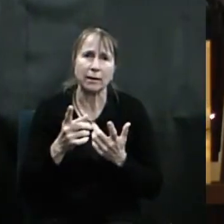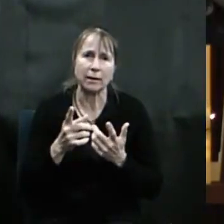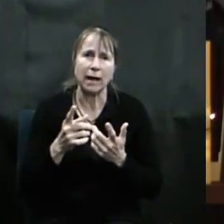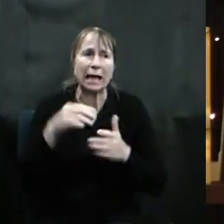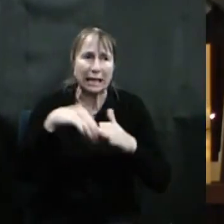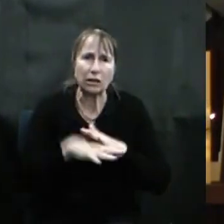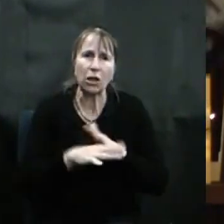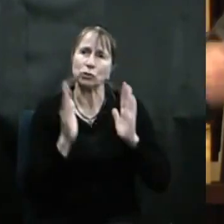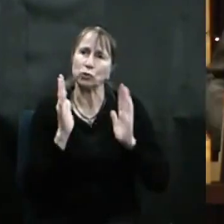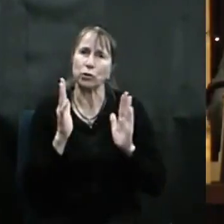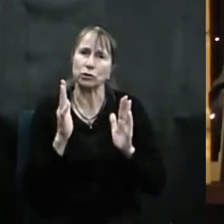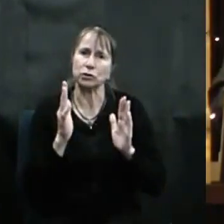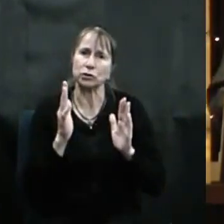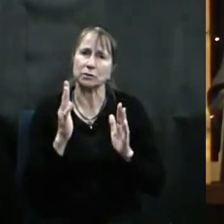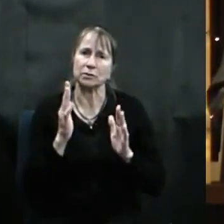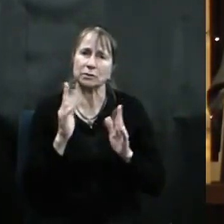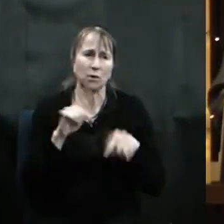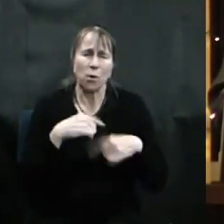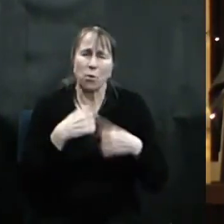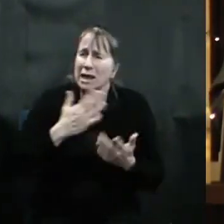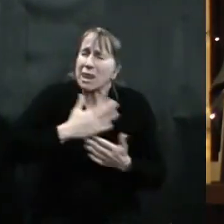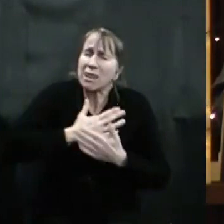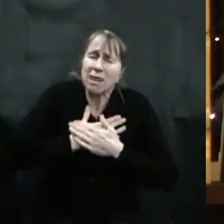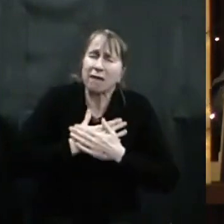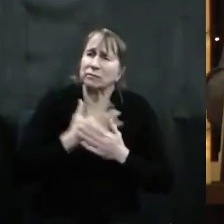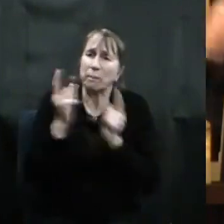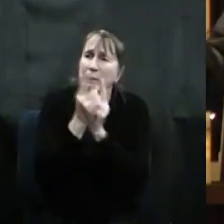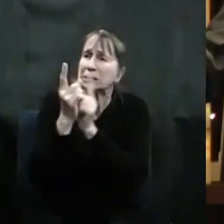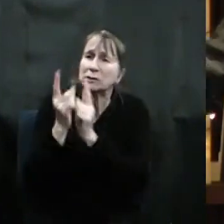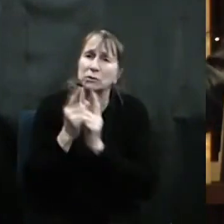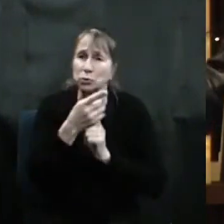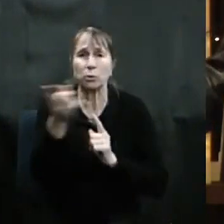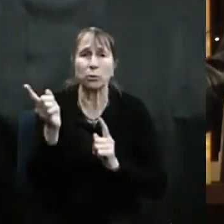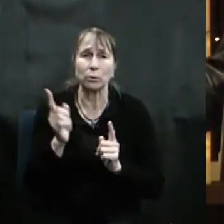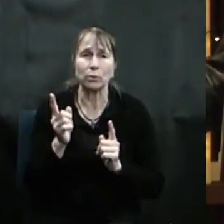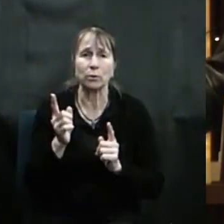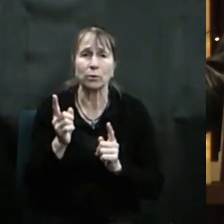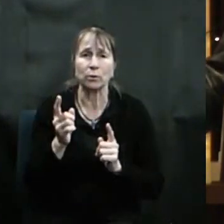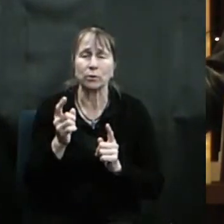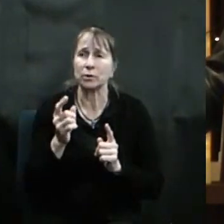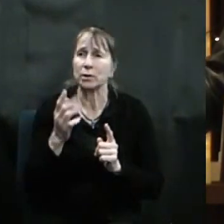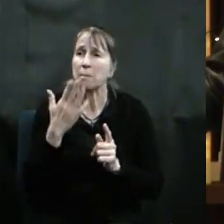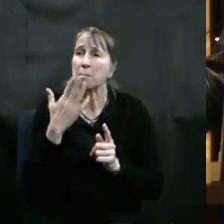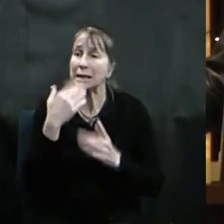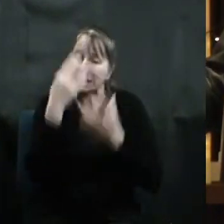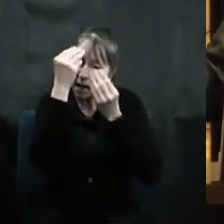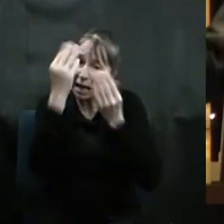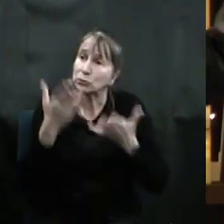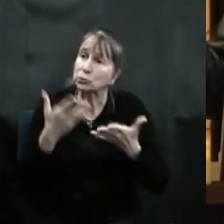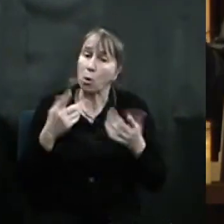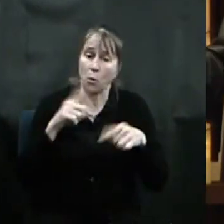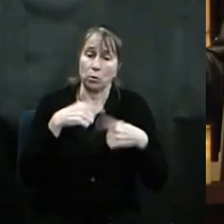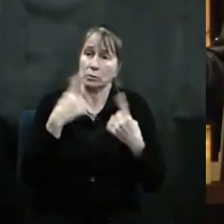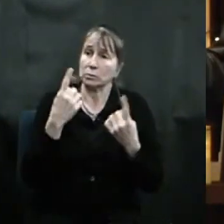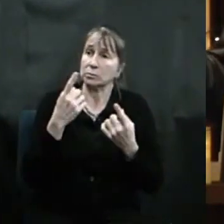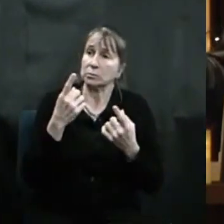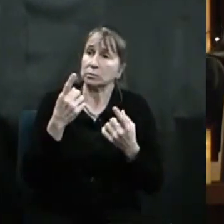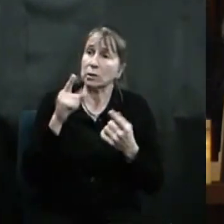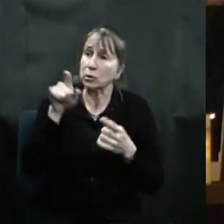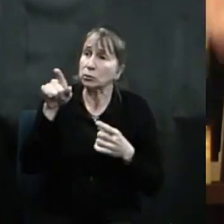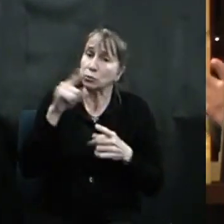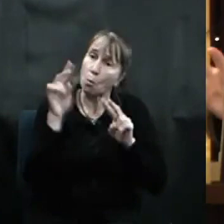When re-entry comes, we'd love to meet you. We'd love you to let us know that you're watching. Email